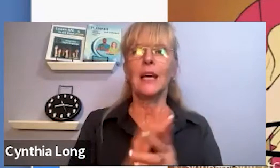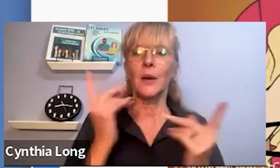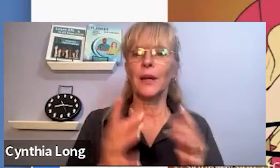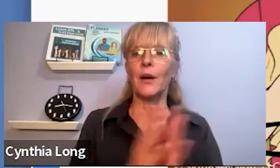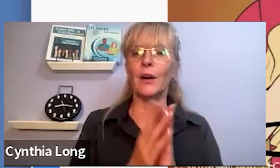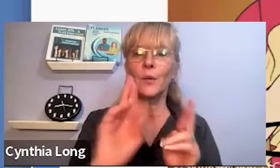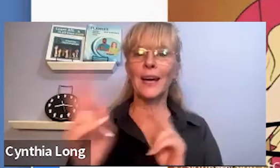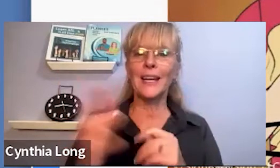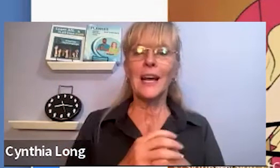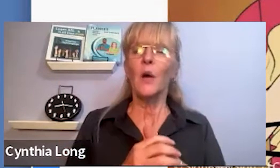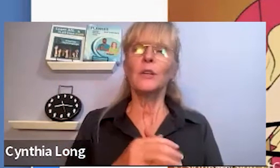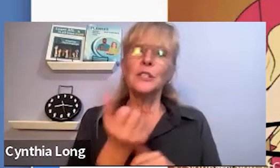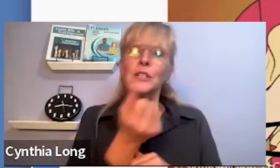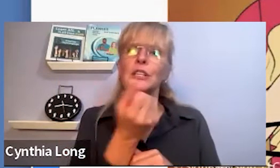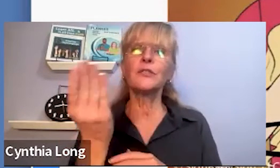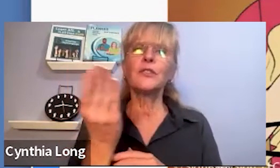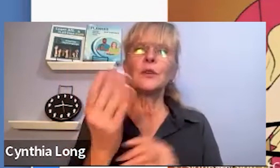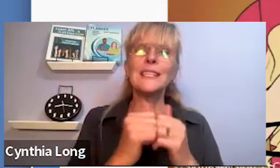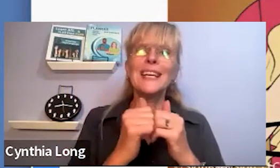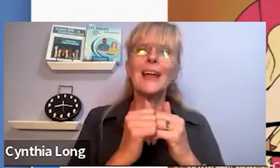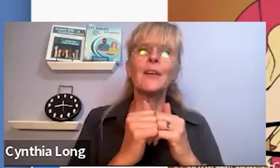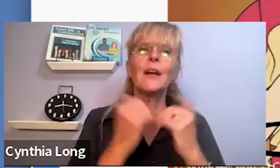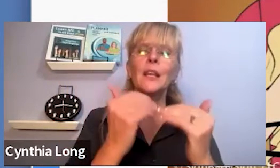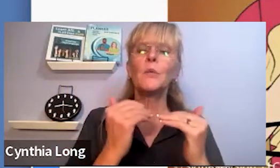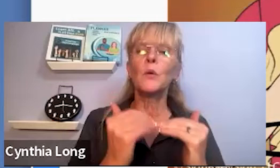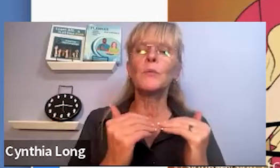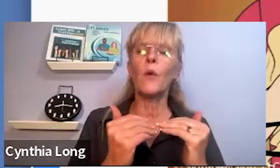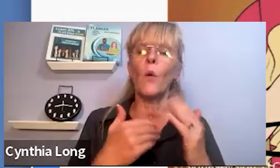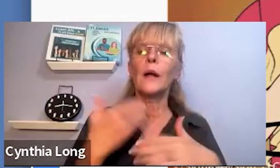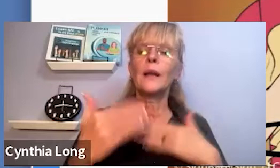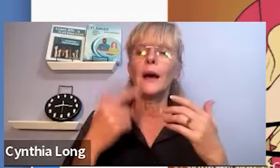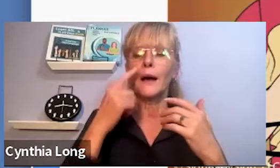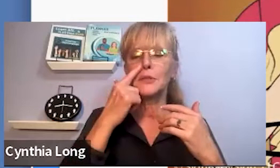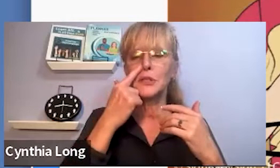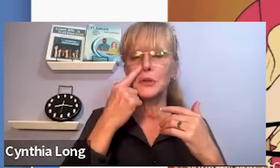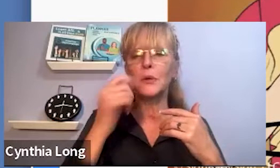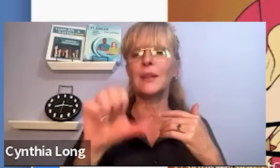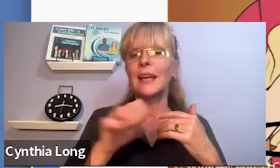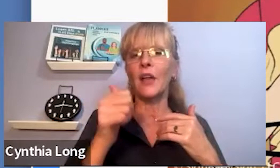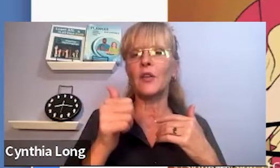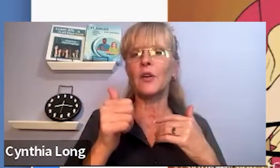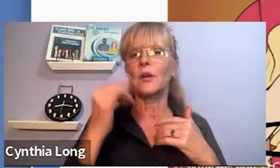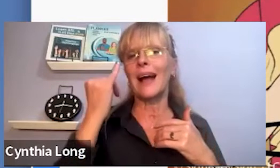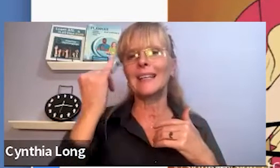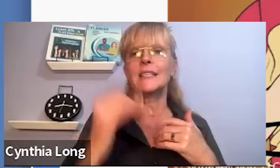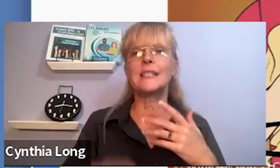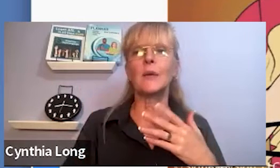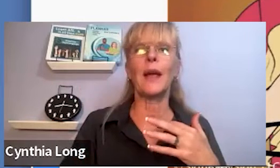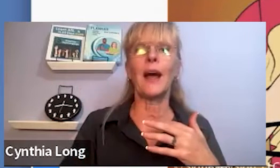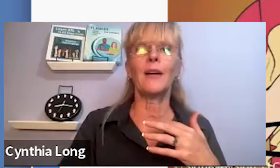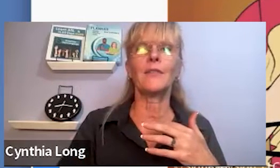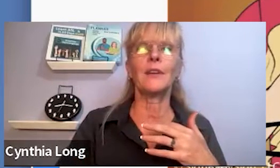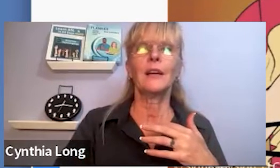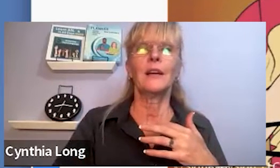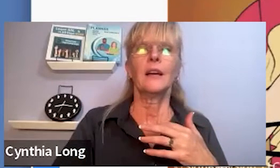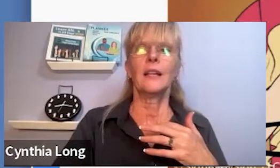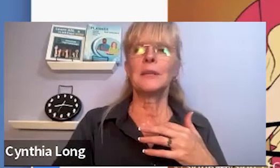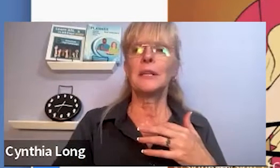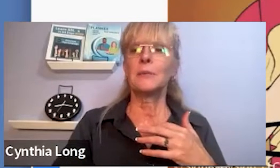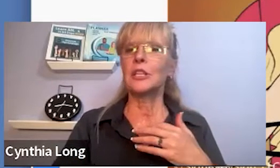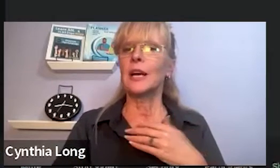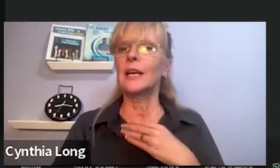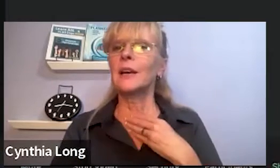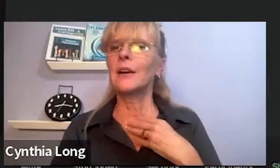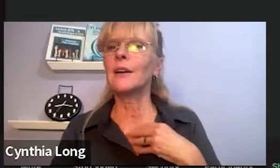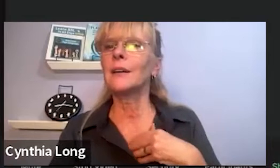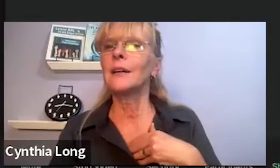but here we go. Are you ready? We're just going to do a few together, and then we'll move on to the other ideas that we have. And let me